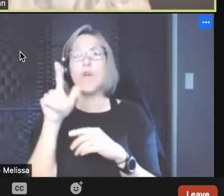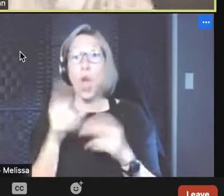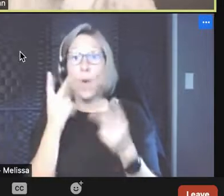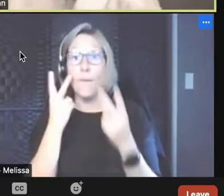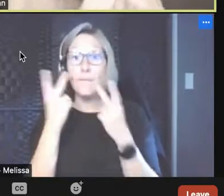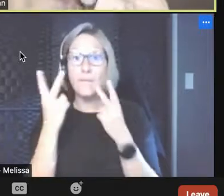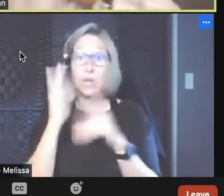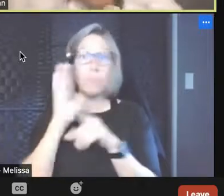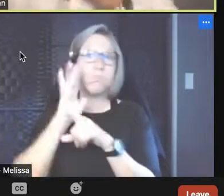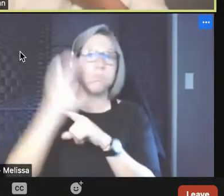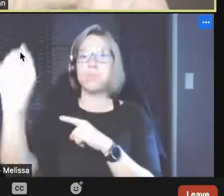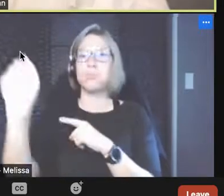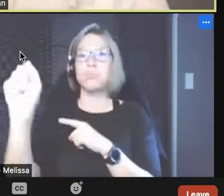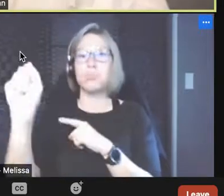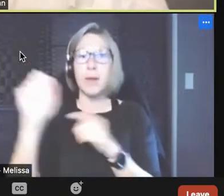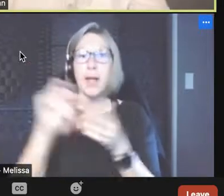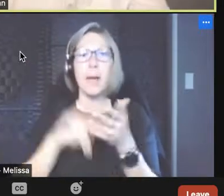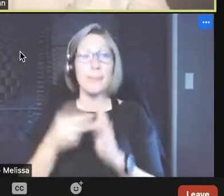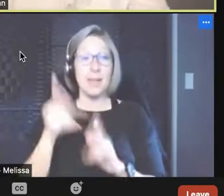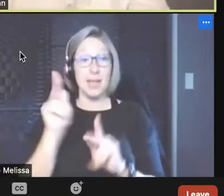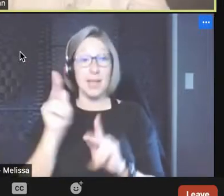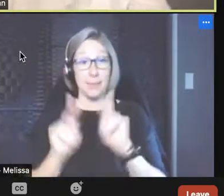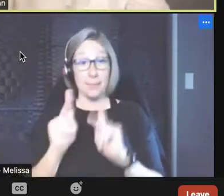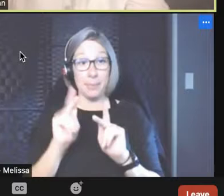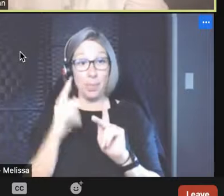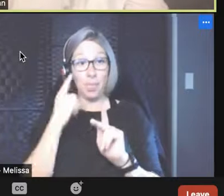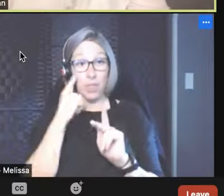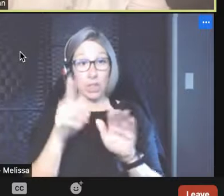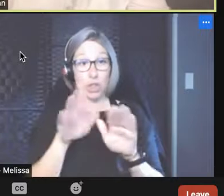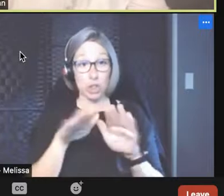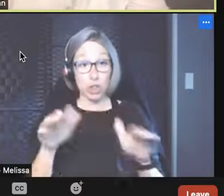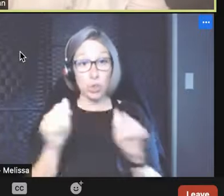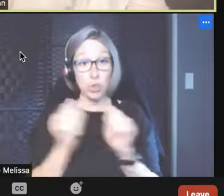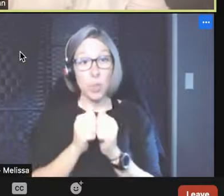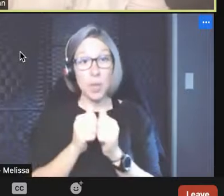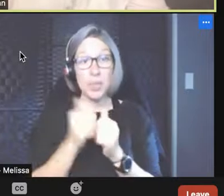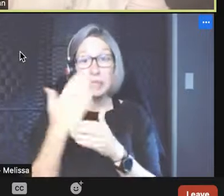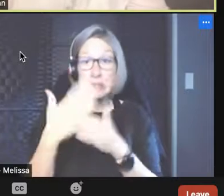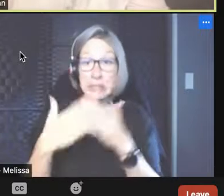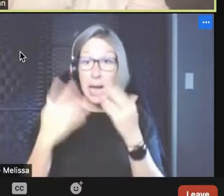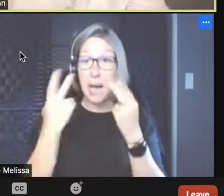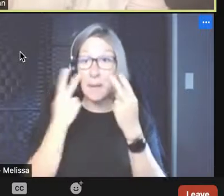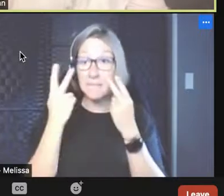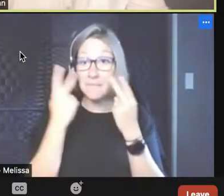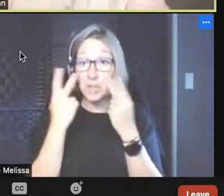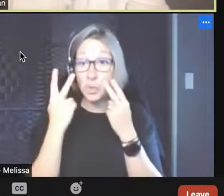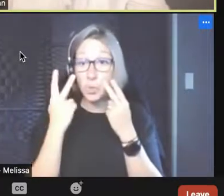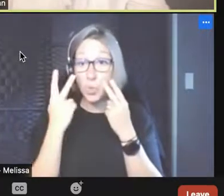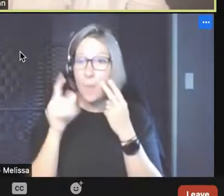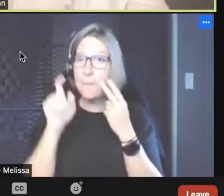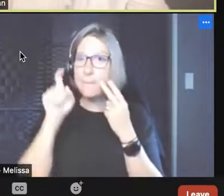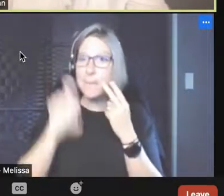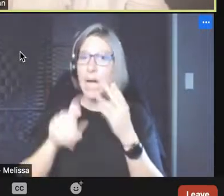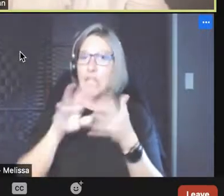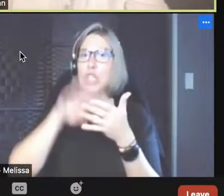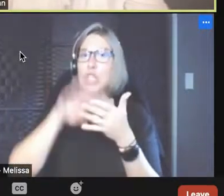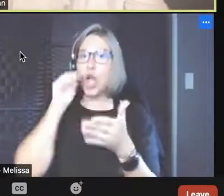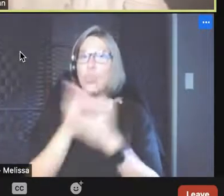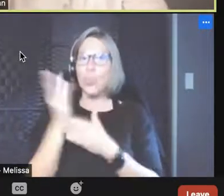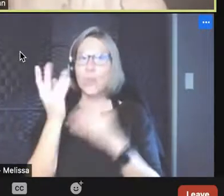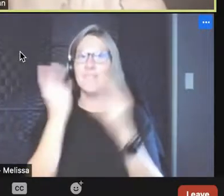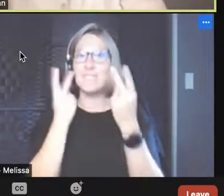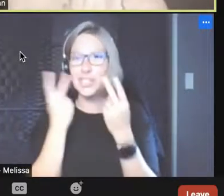be visual learners, okay? So I actually had to, there's Natalie. I actually